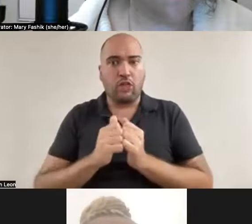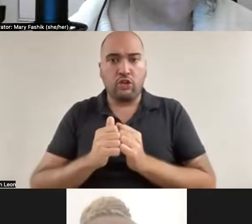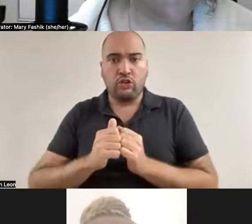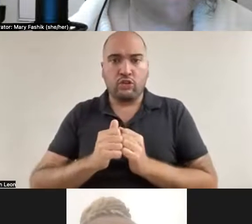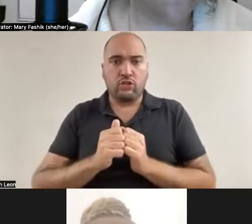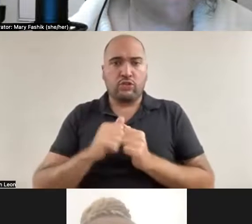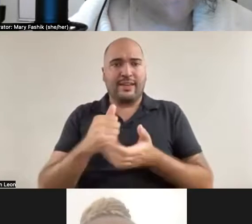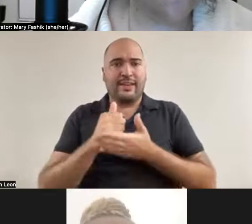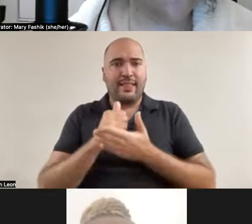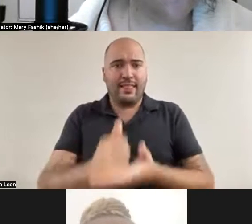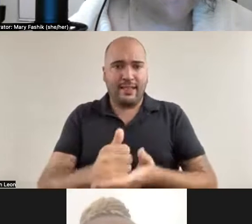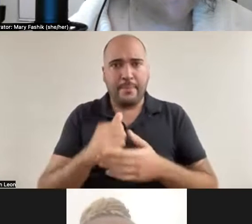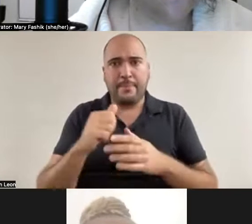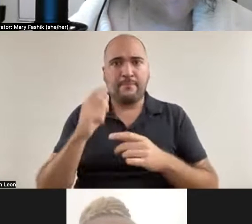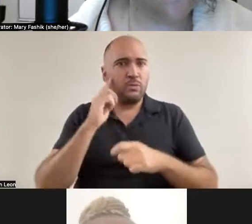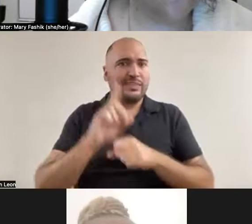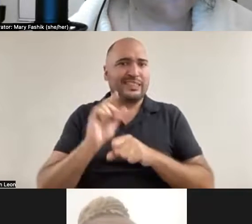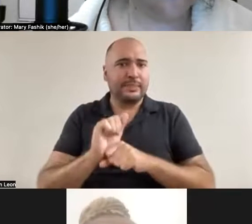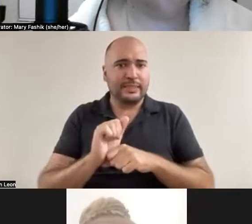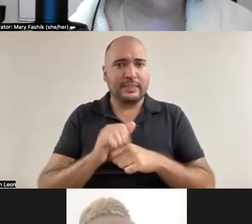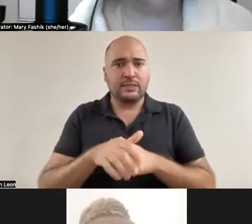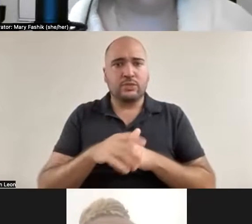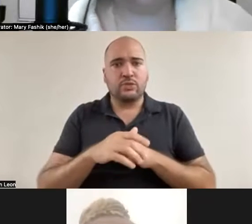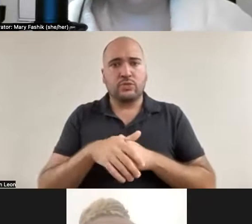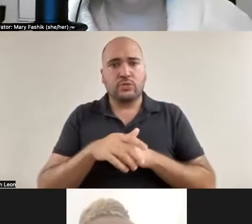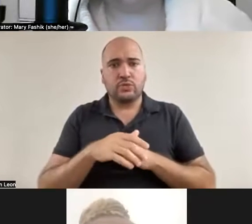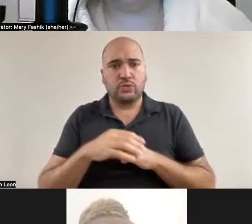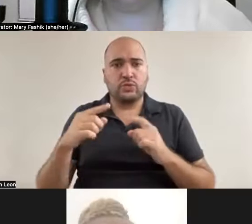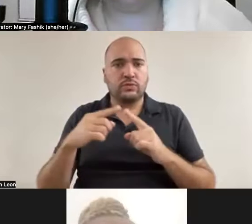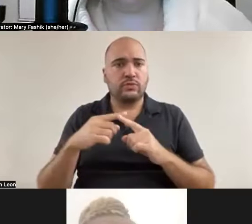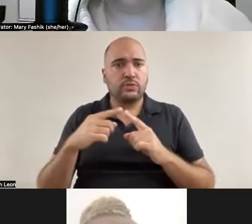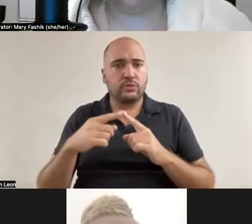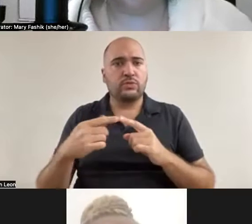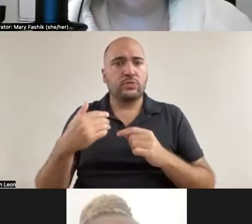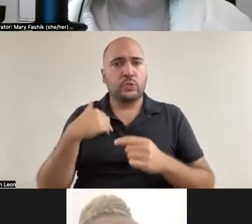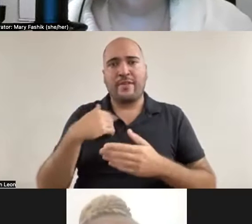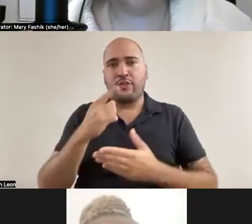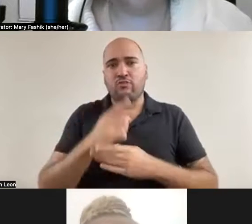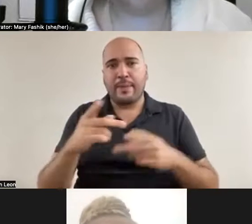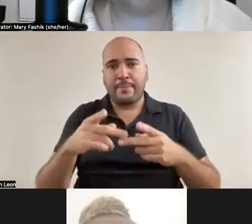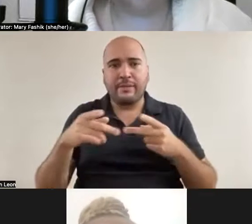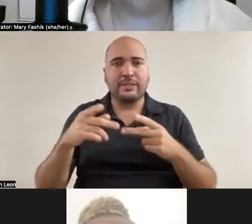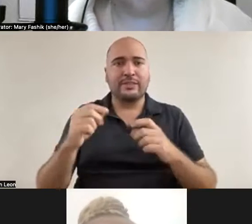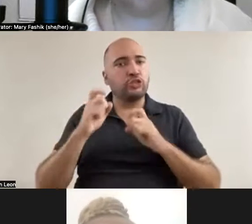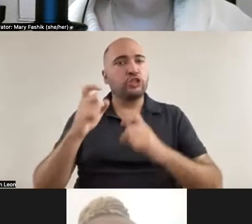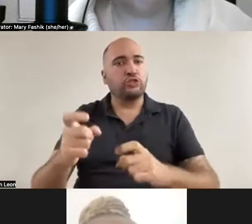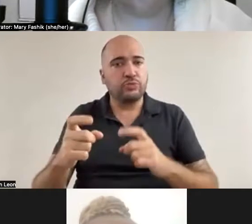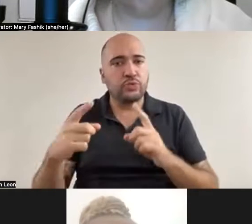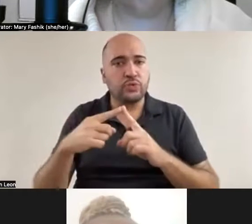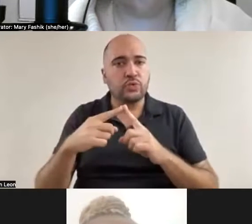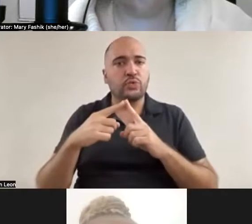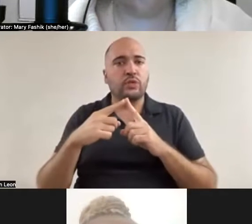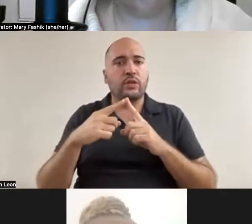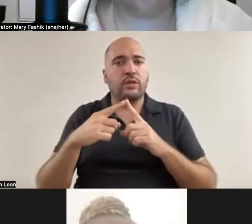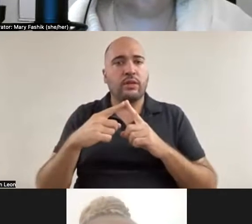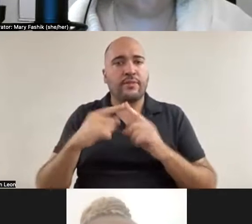can help people with disabilities to have the right place and contribute to